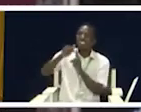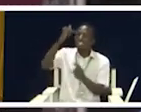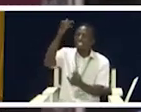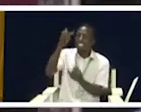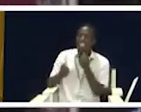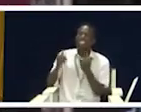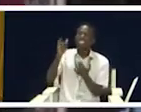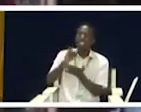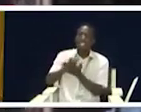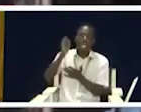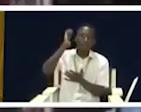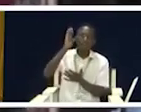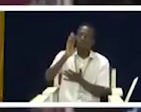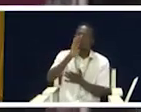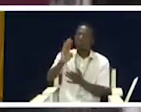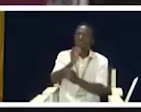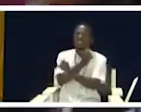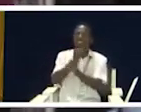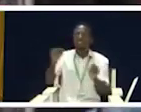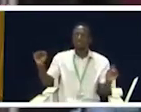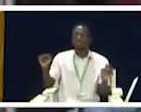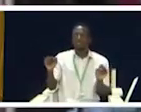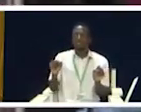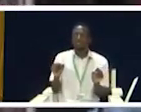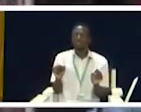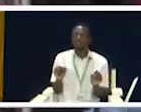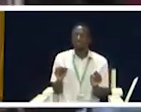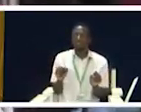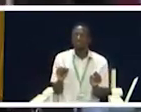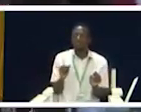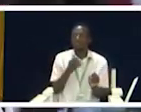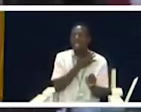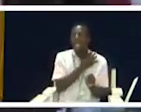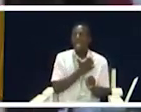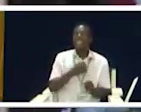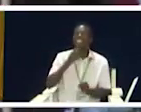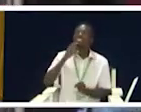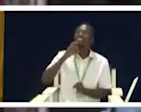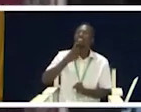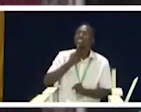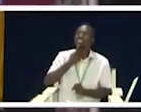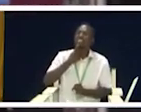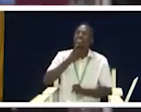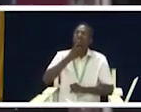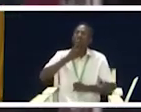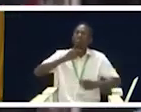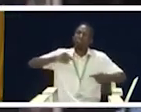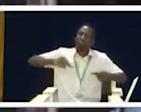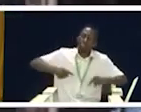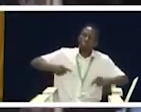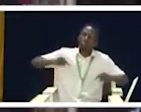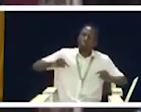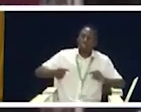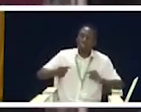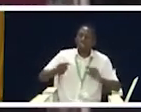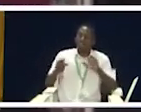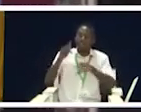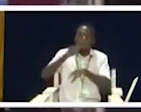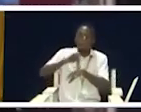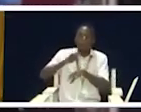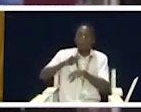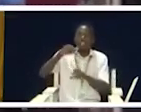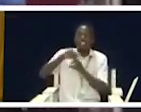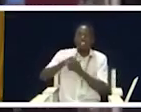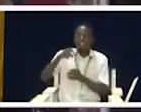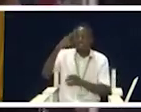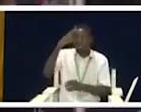frustrated. They are in pain and serious agony. Just like Paul in Romans 7 verse 1 to